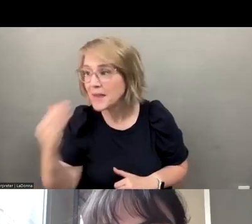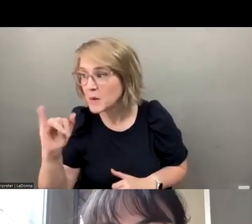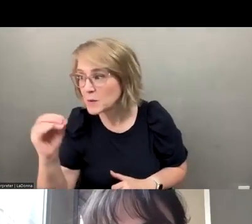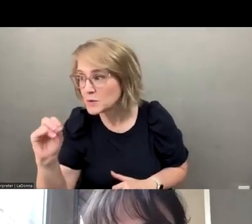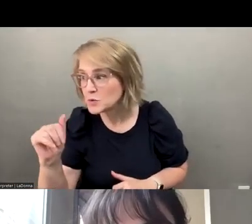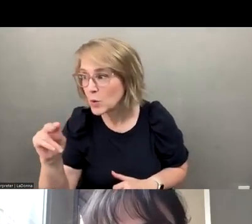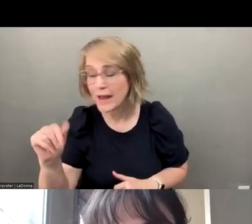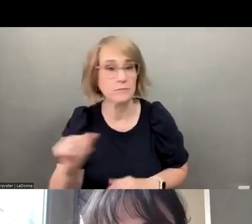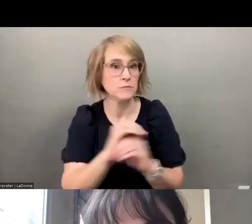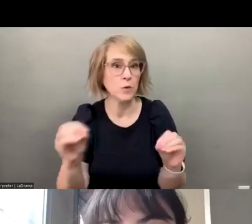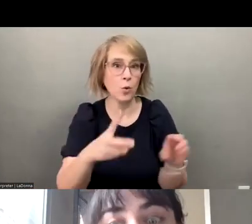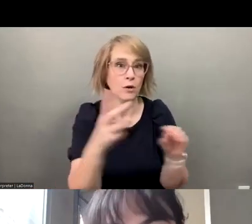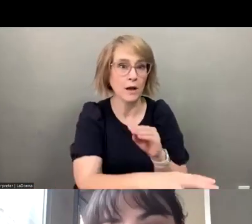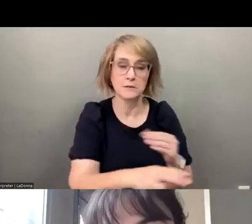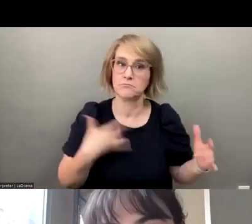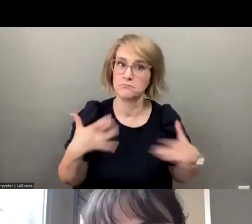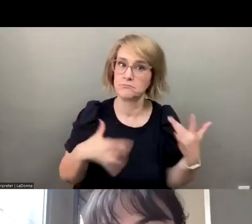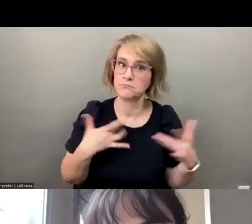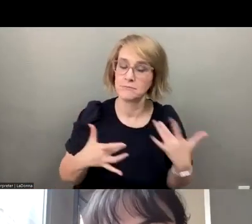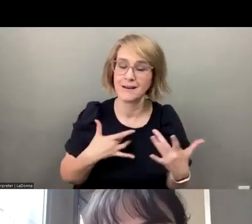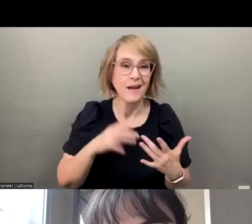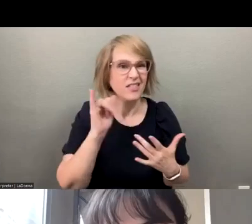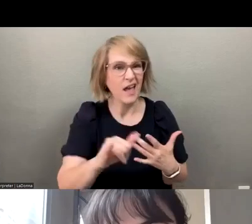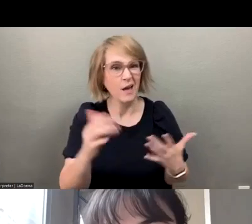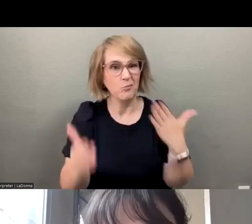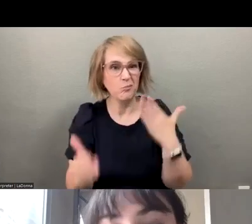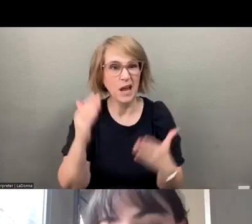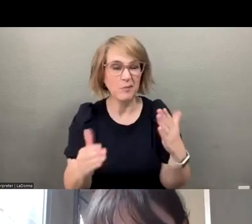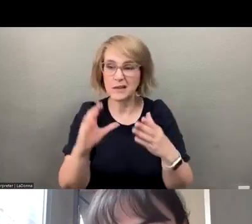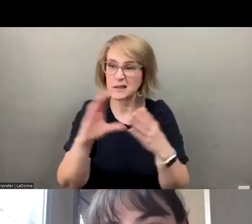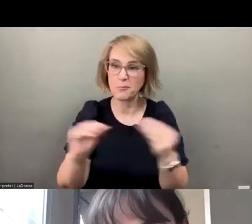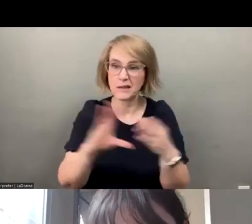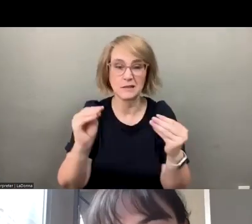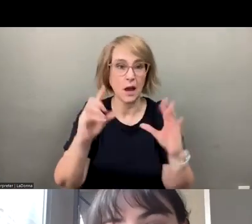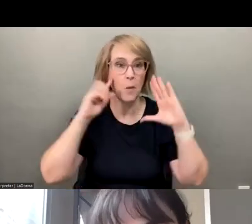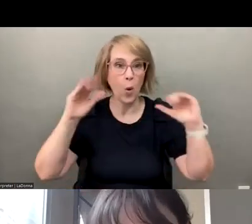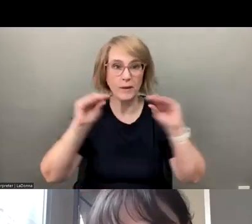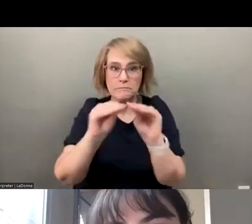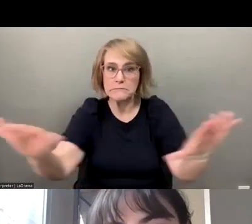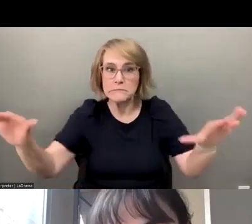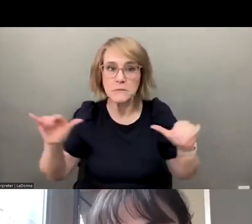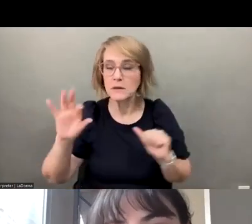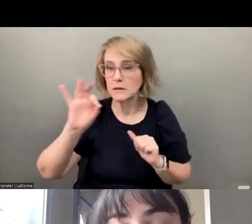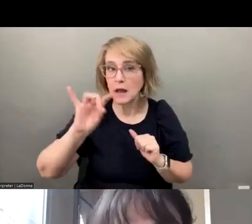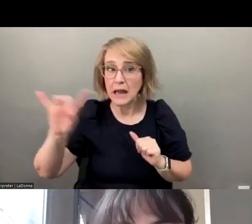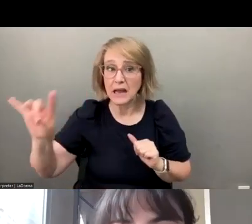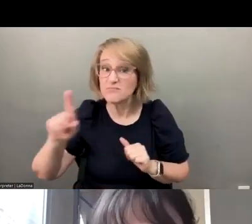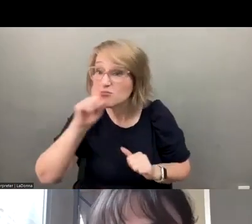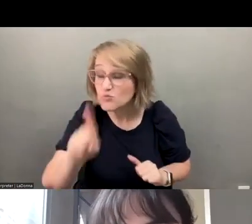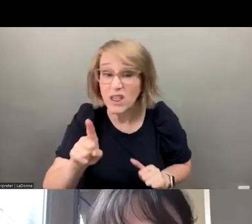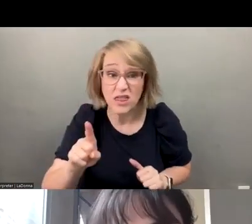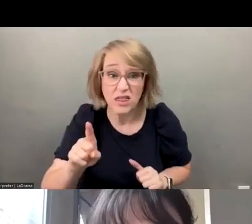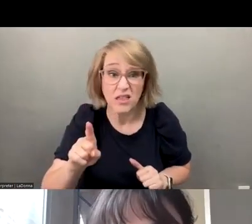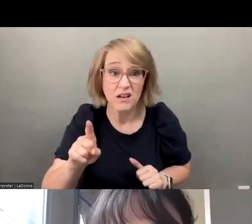there weren't any significant cuts. I think that may be a message, I'm hoping, across the nation, that 988 is real and it